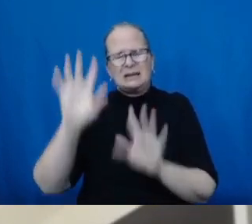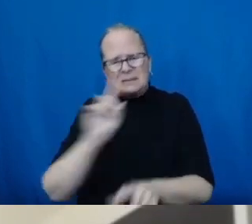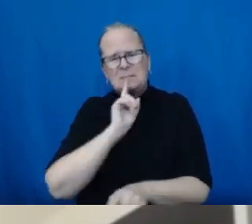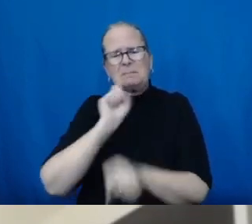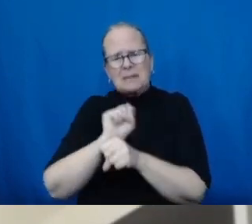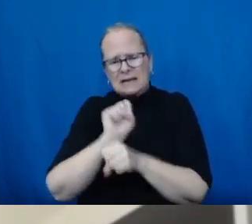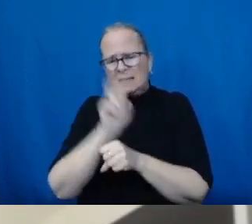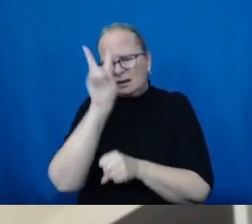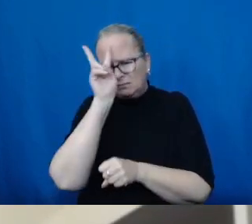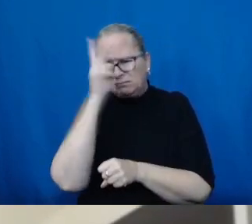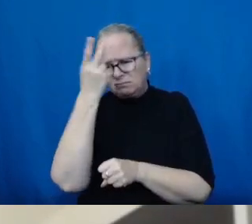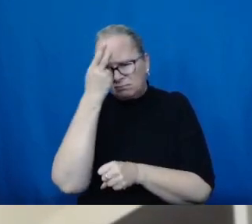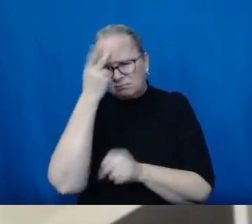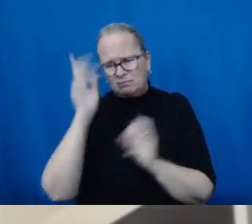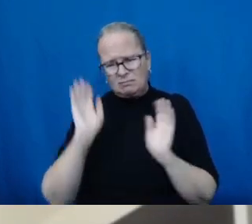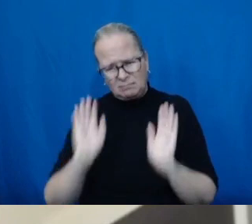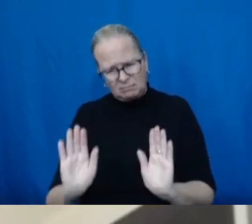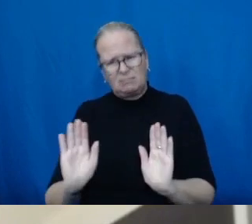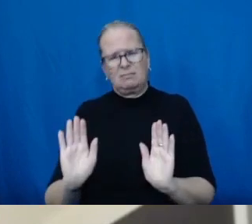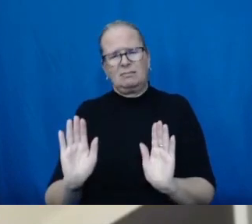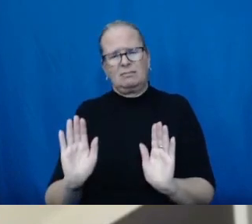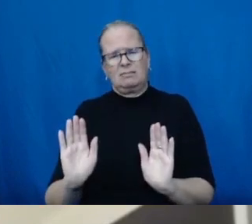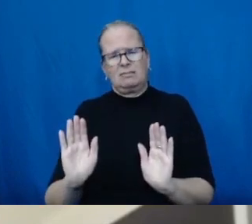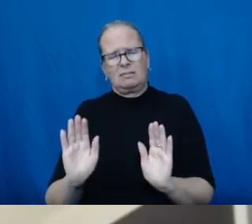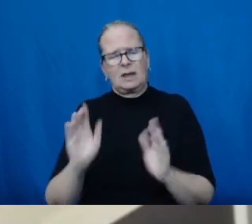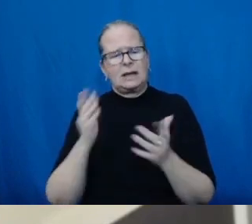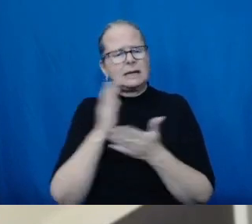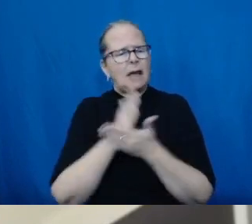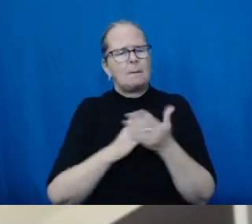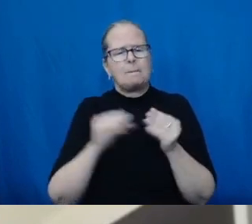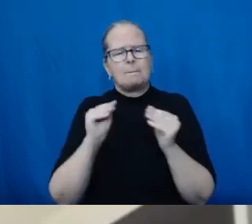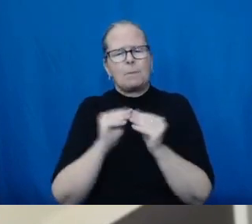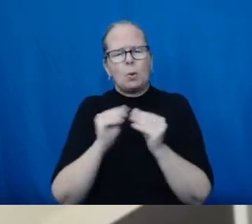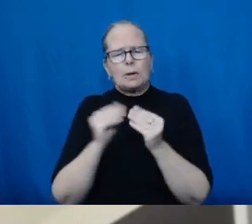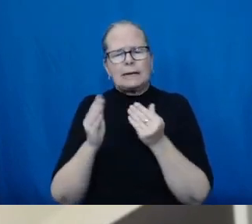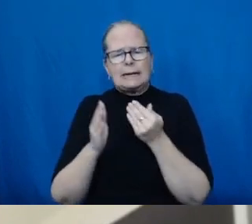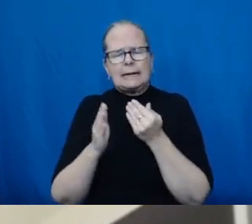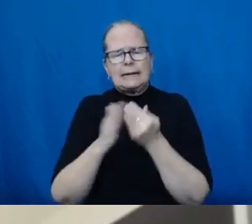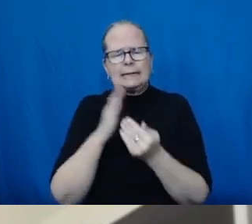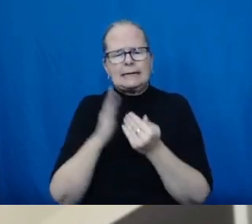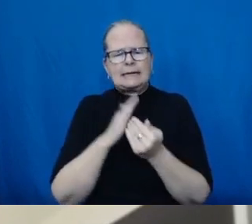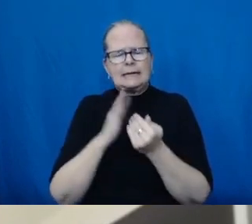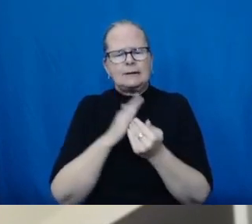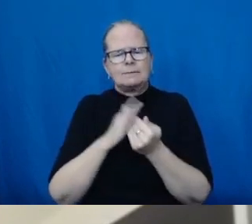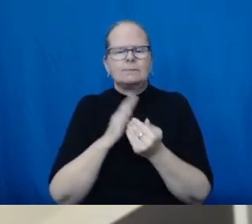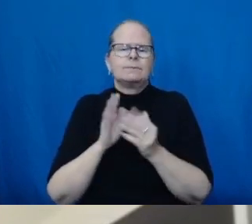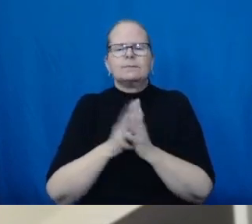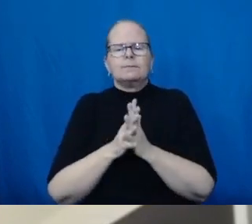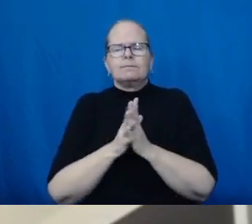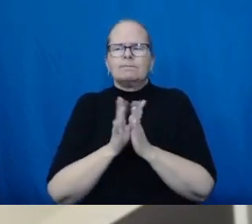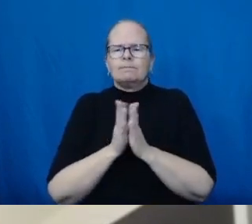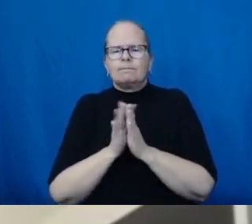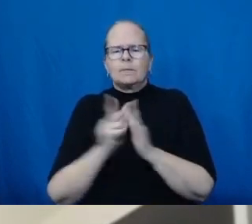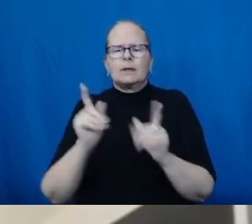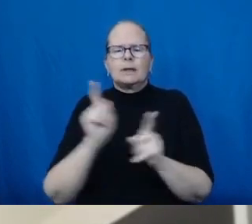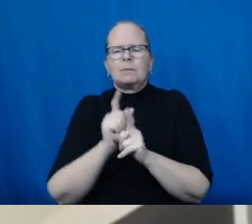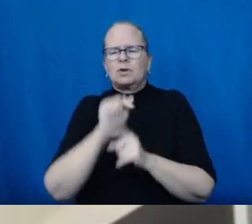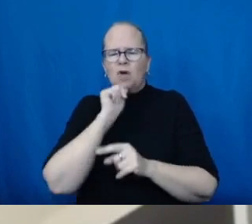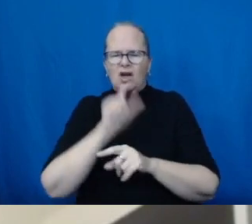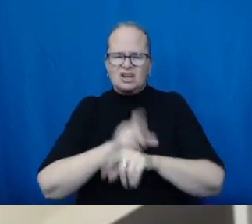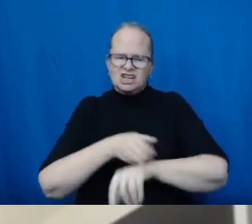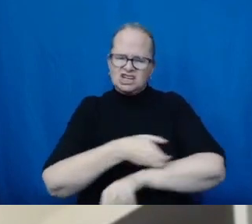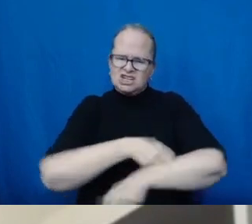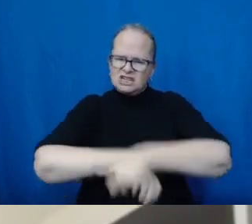with people in a more sort of combative approach. It's so hard to do this sometimes when we're all just absolutely out of capacity for